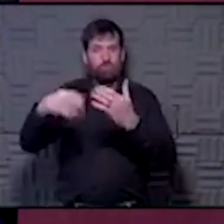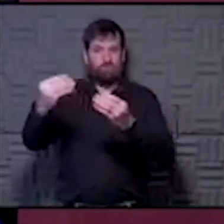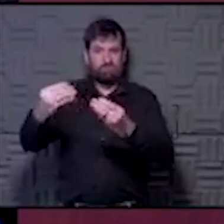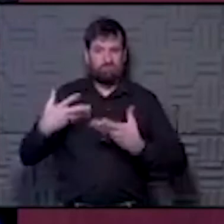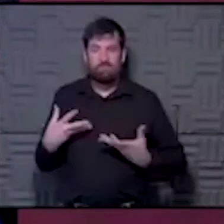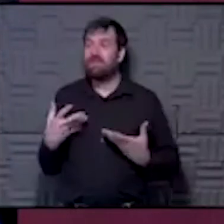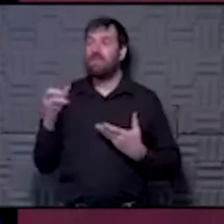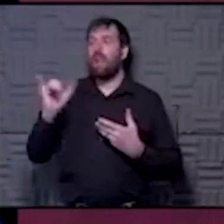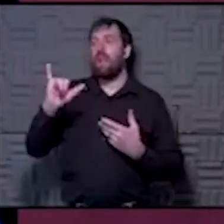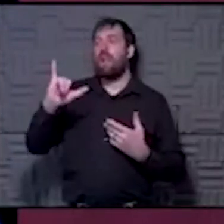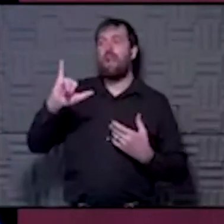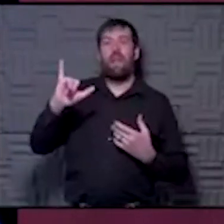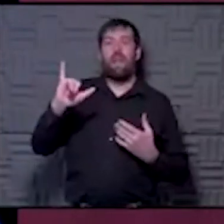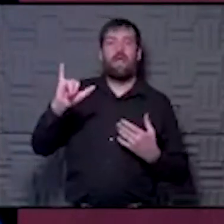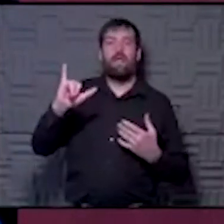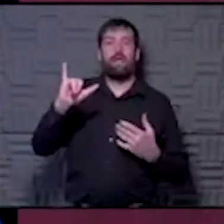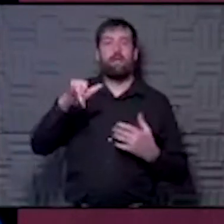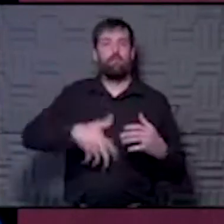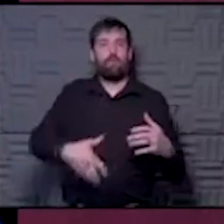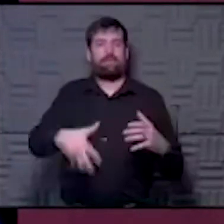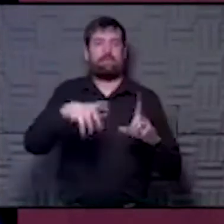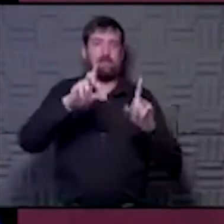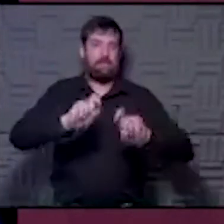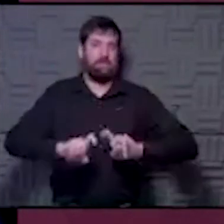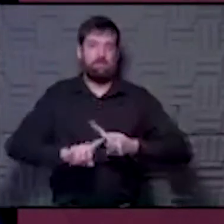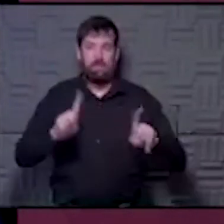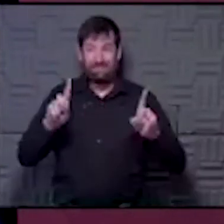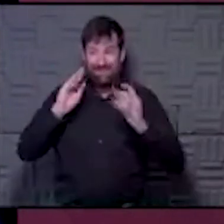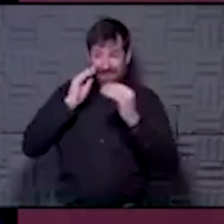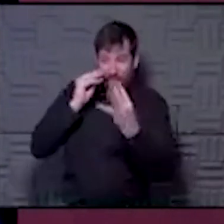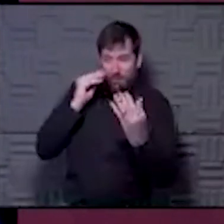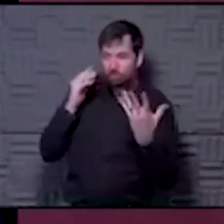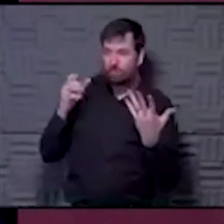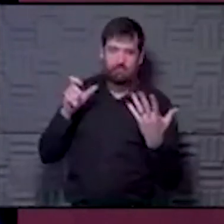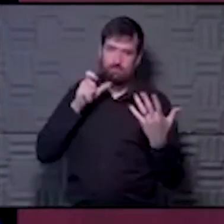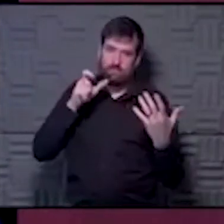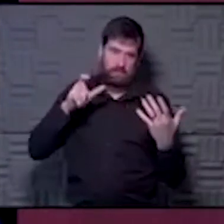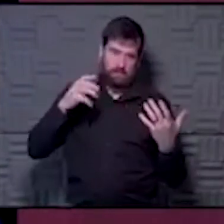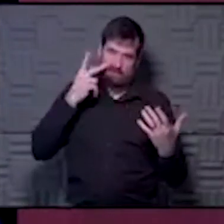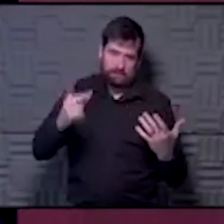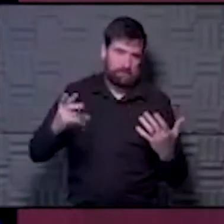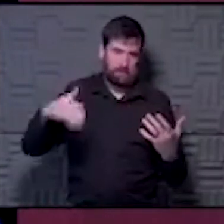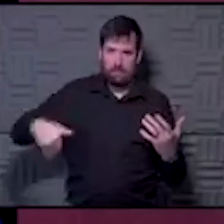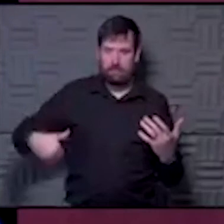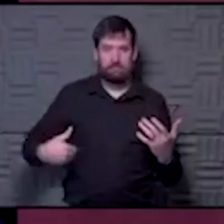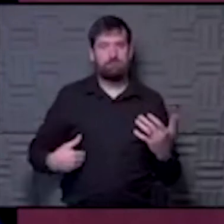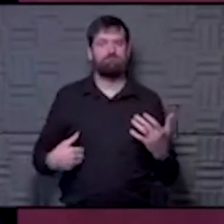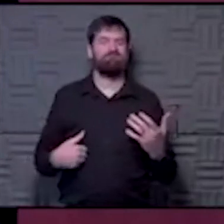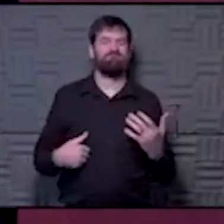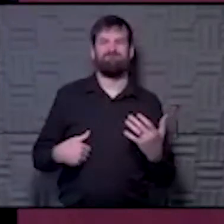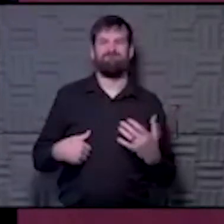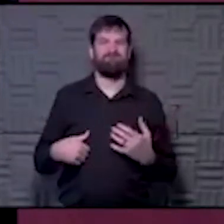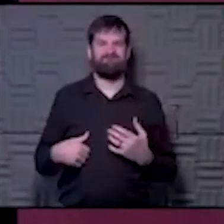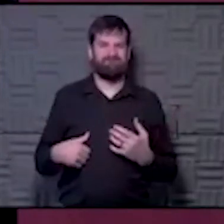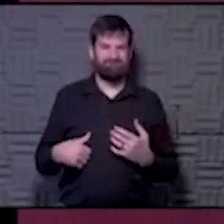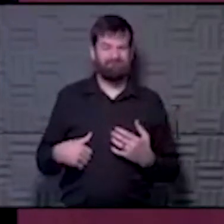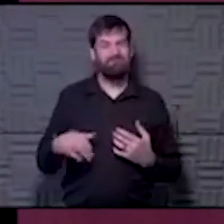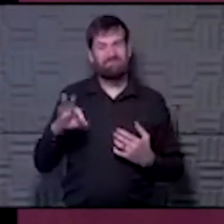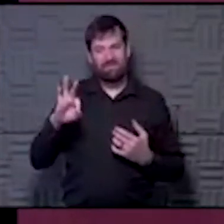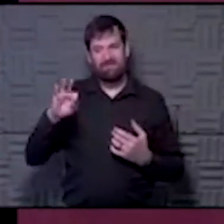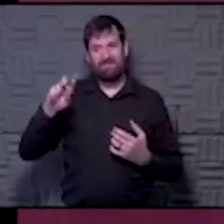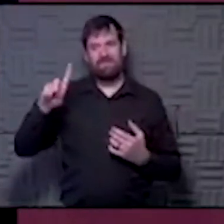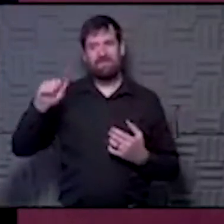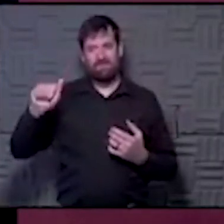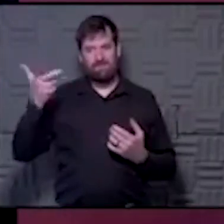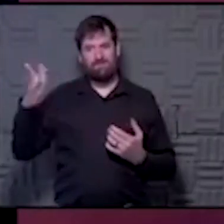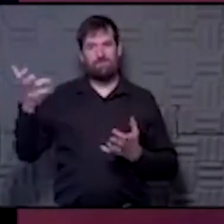more like a pregnancy test. It's all right there. And I just haven't seen the data around sensitivity and specificity, so I have a harder time commenting about it. But the FDA did approve